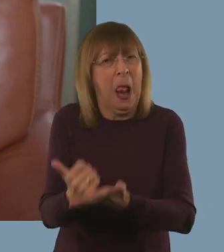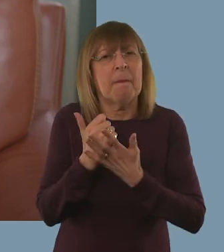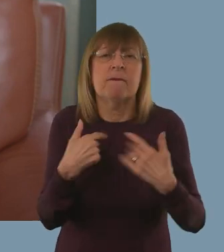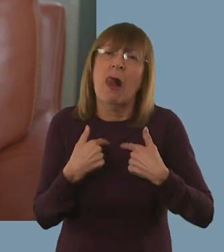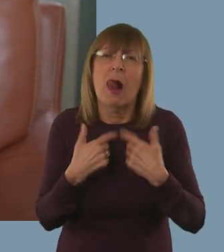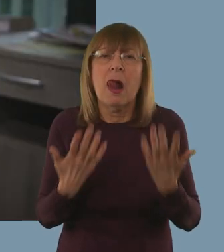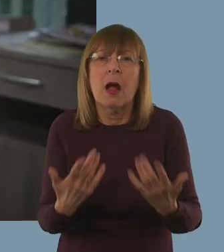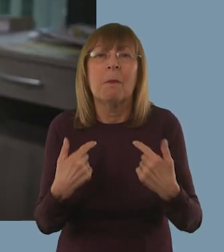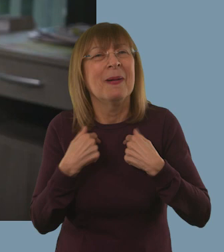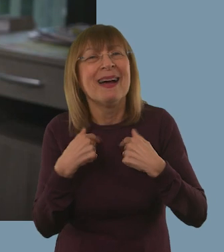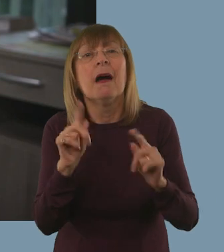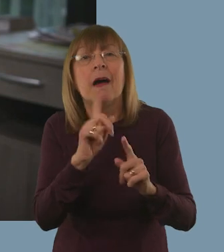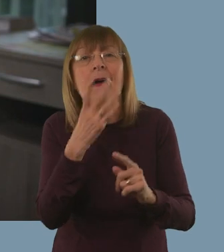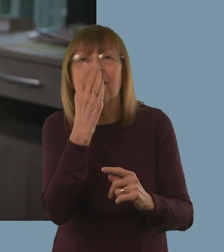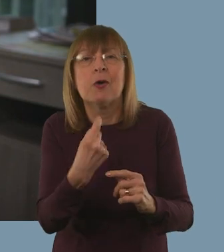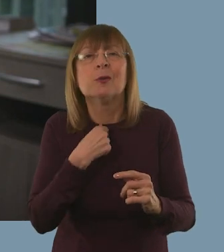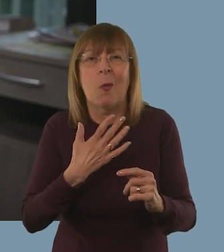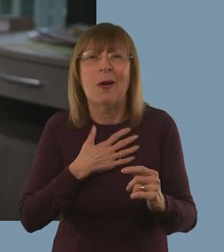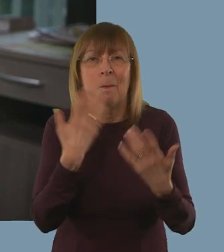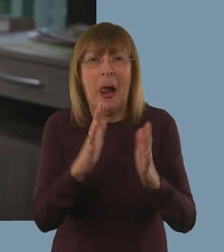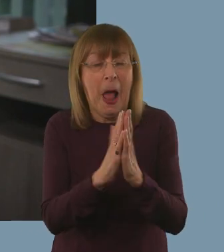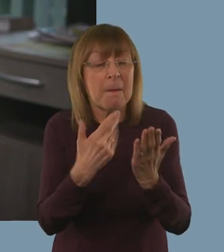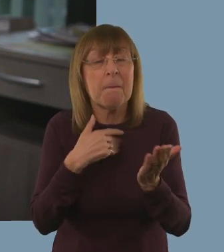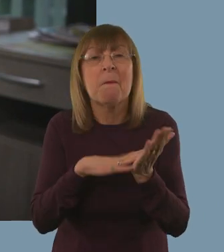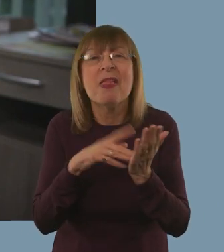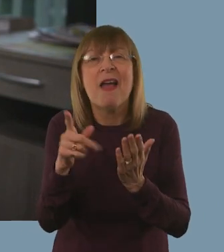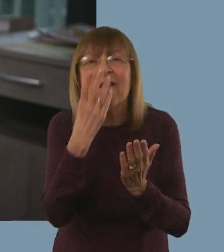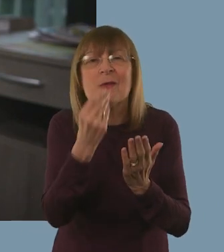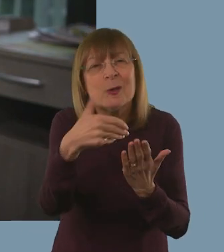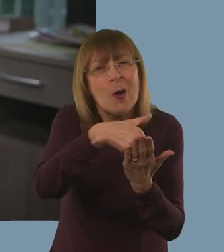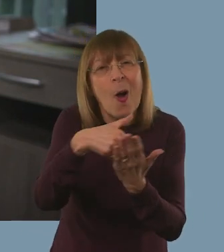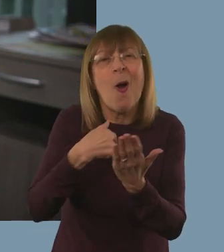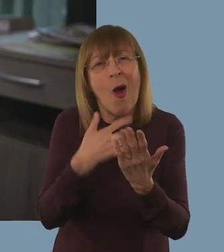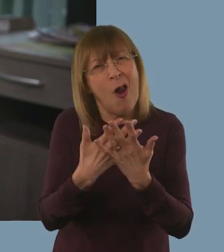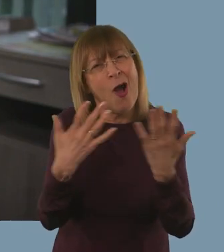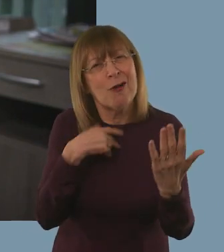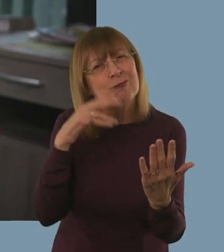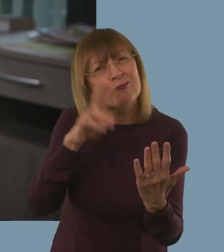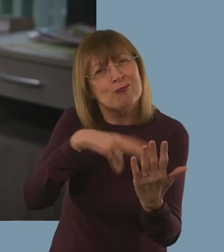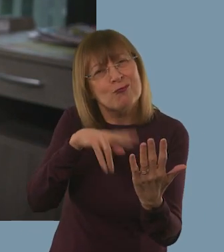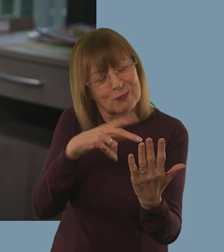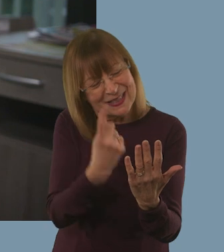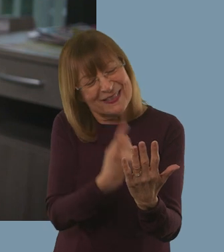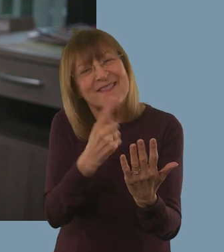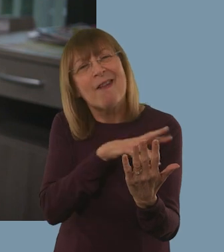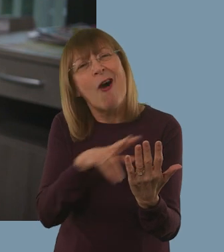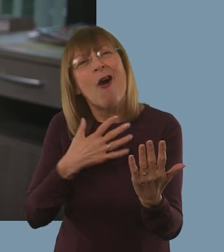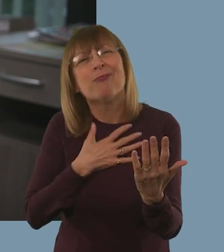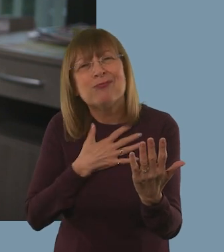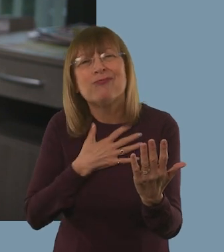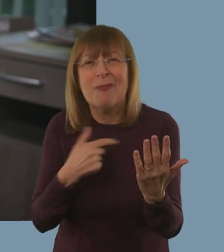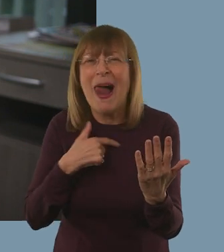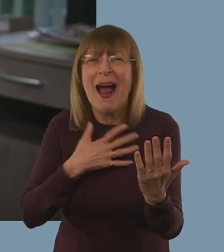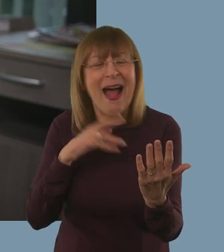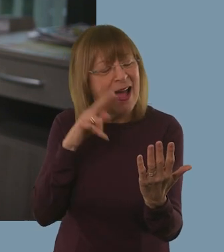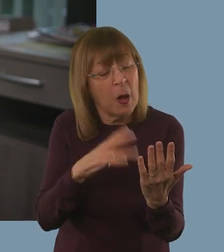anyway. Well, I like looking at photos. I did a photo album of my mum, got a lot of photos of her on her own and put it in a